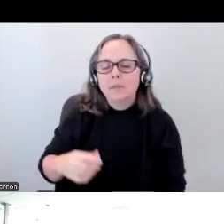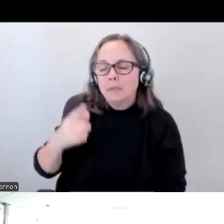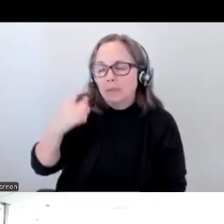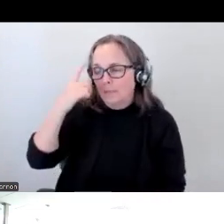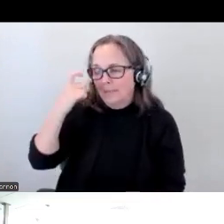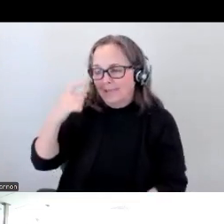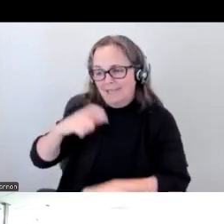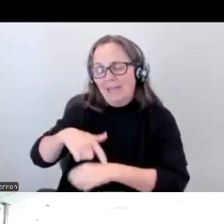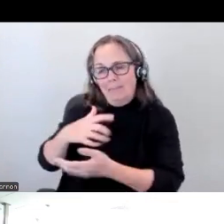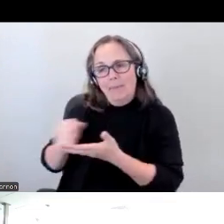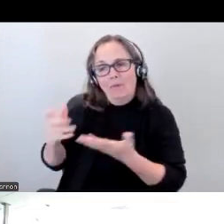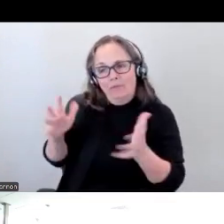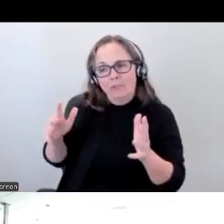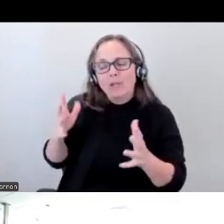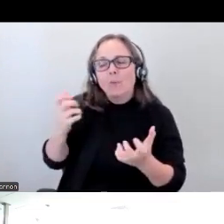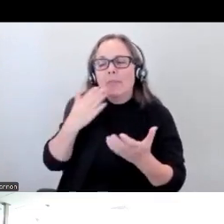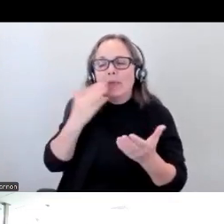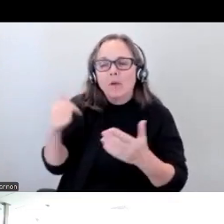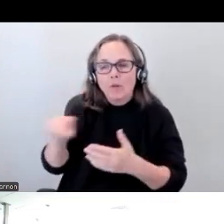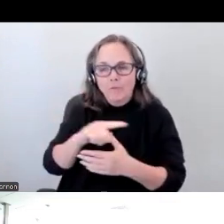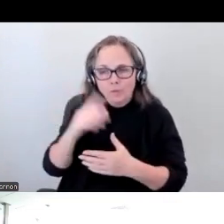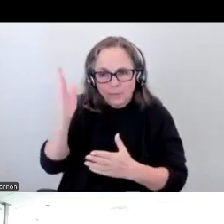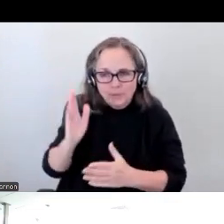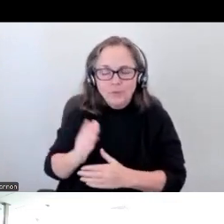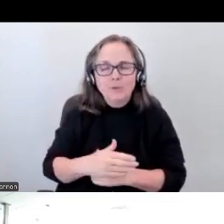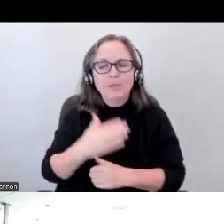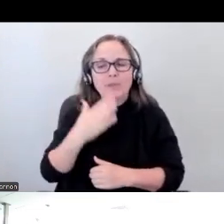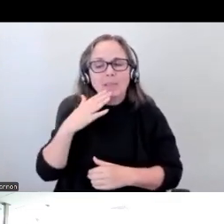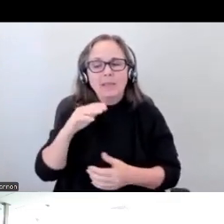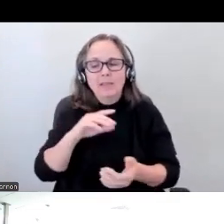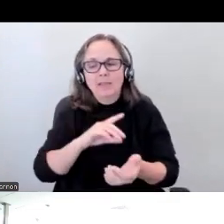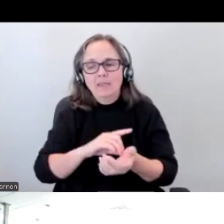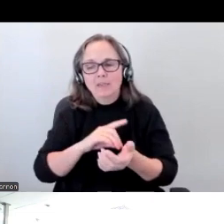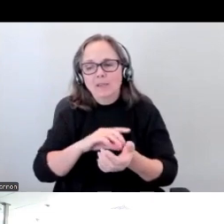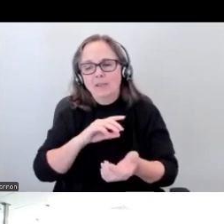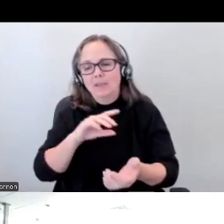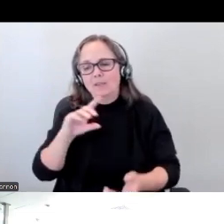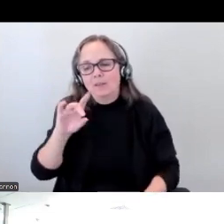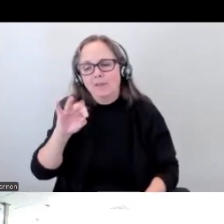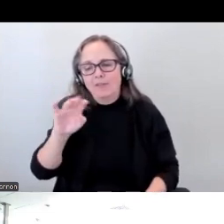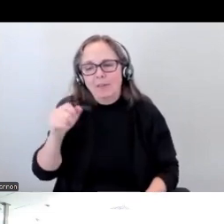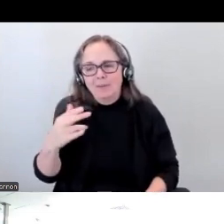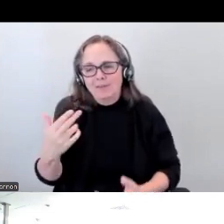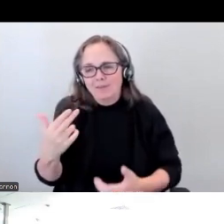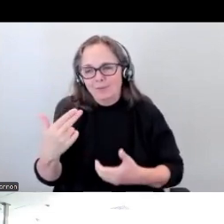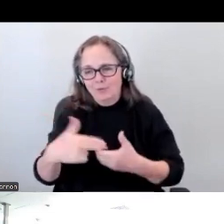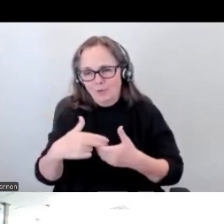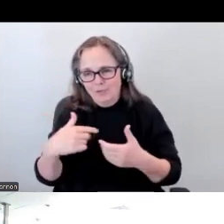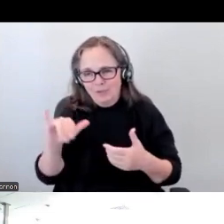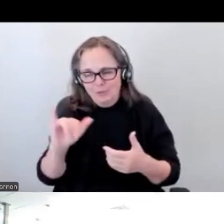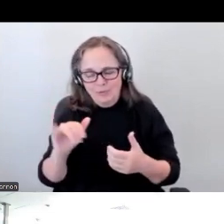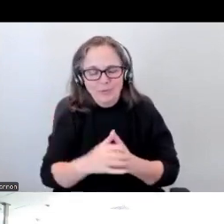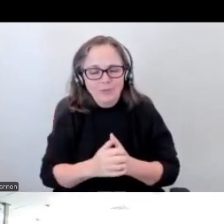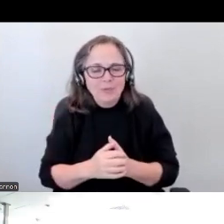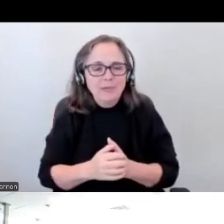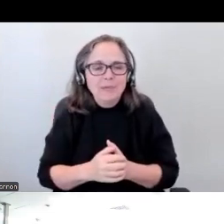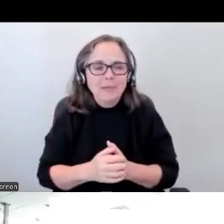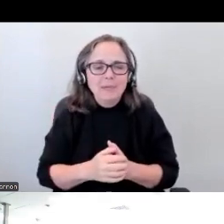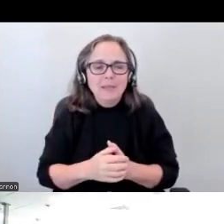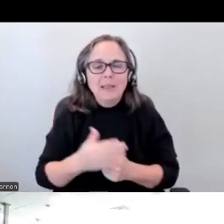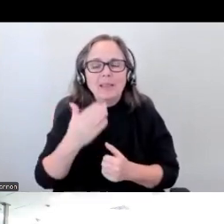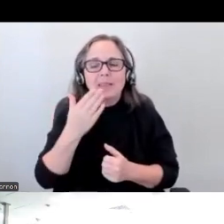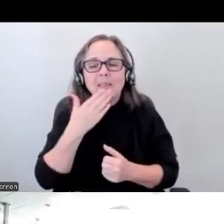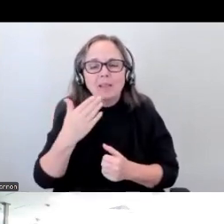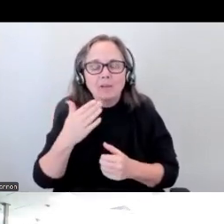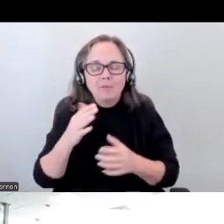we're out of time, I'd like to thank all of our presenters and thank Dr. Fleming for hopping on to help answer some of these questions for us today. A special thank you to